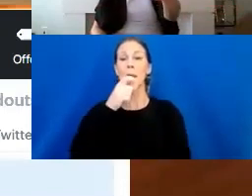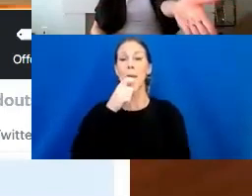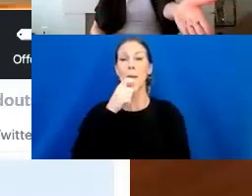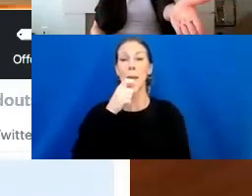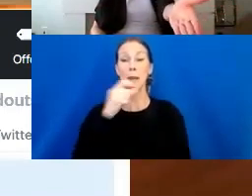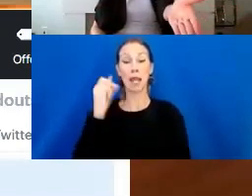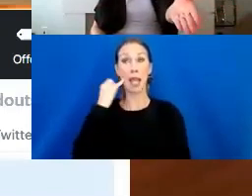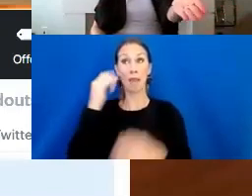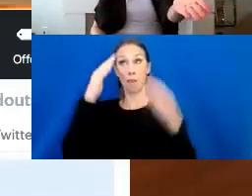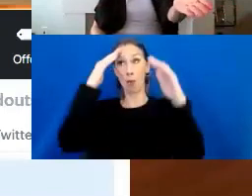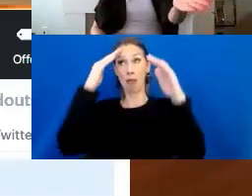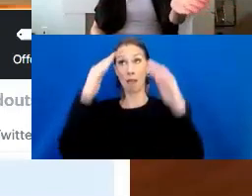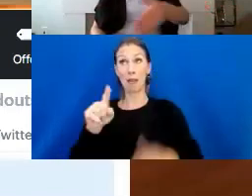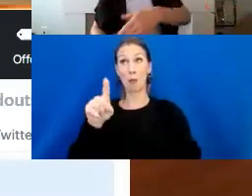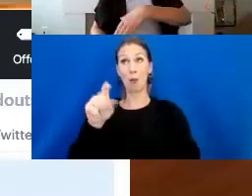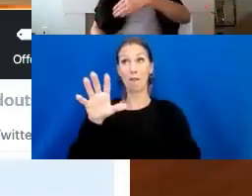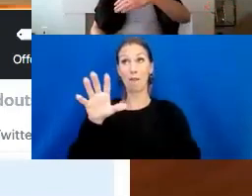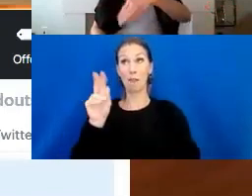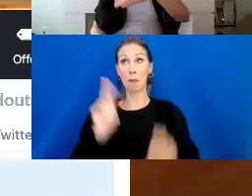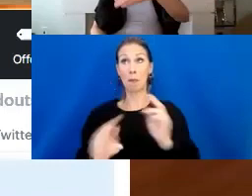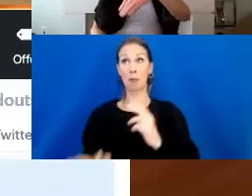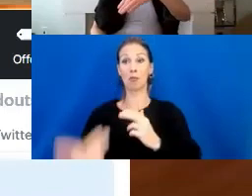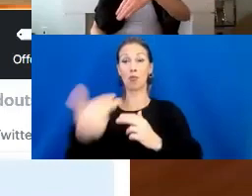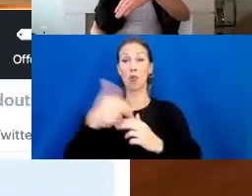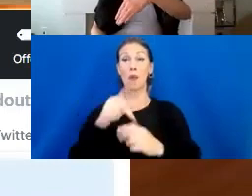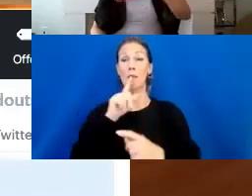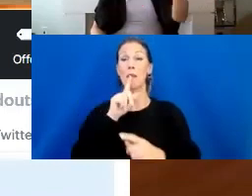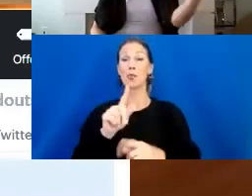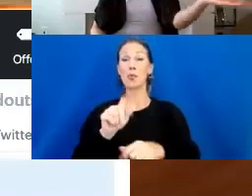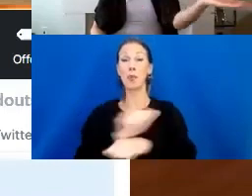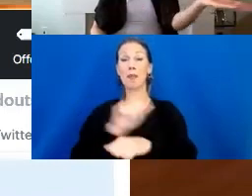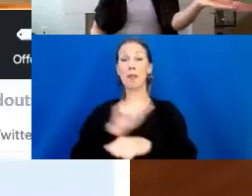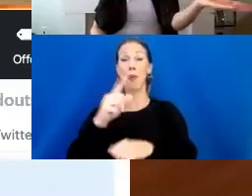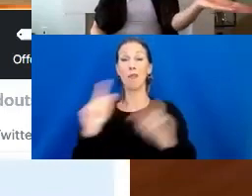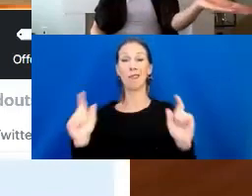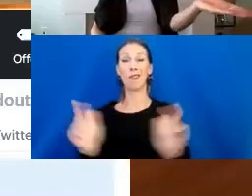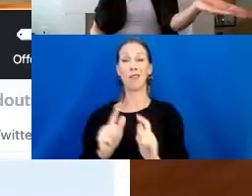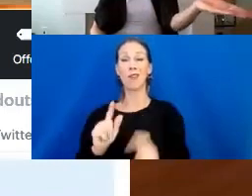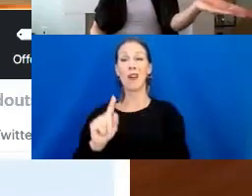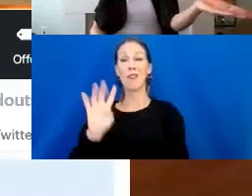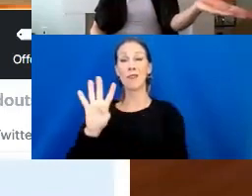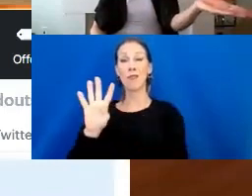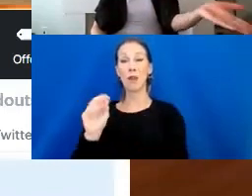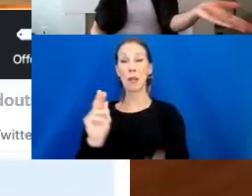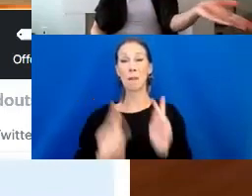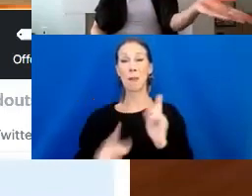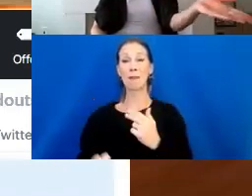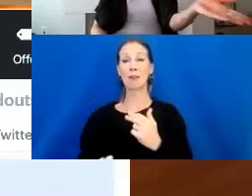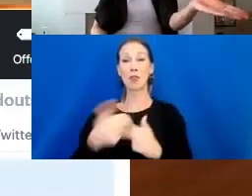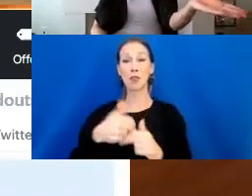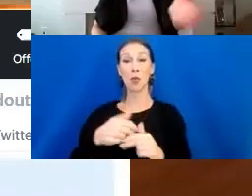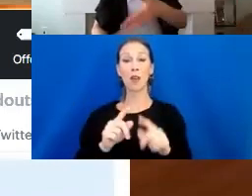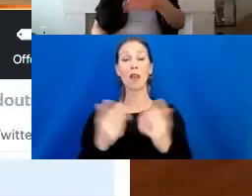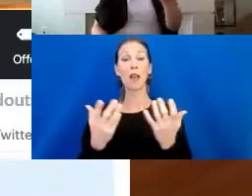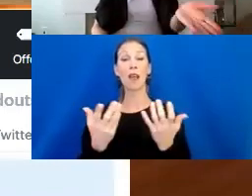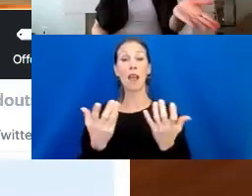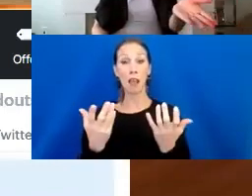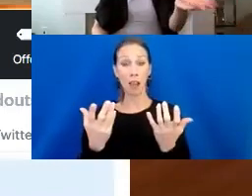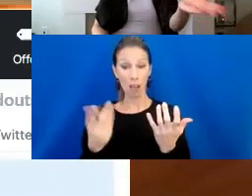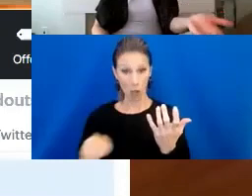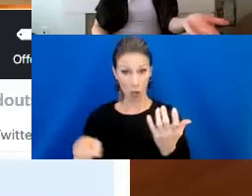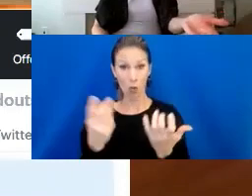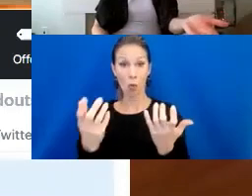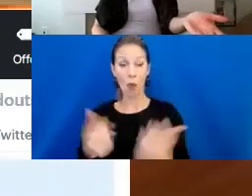were 40 and you wanted others to have you wanted everyone to have their microphone live and you wanted to call on